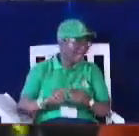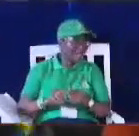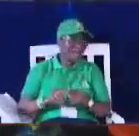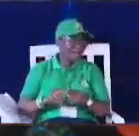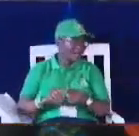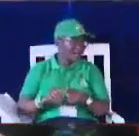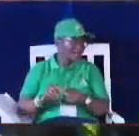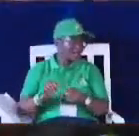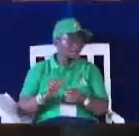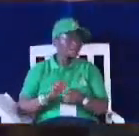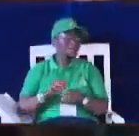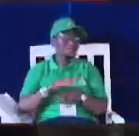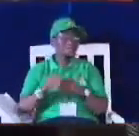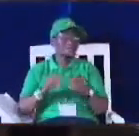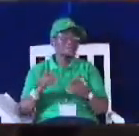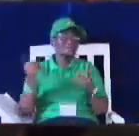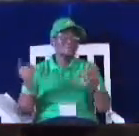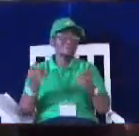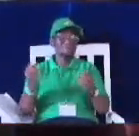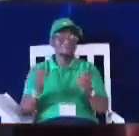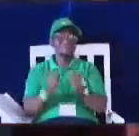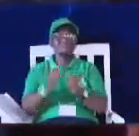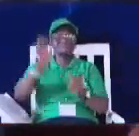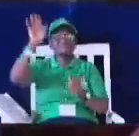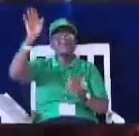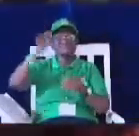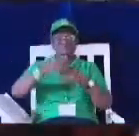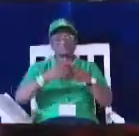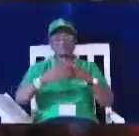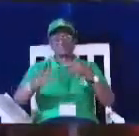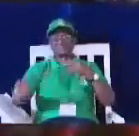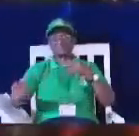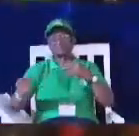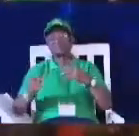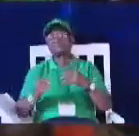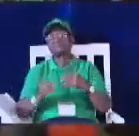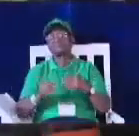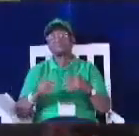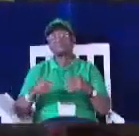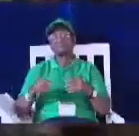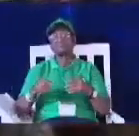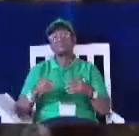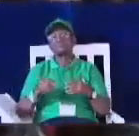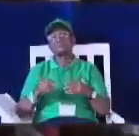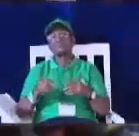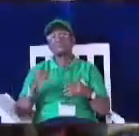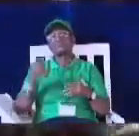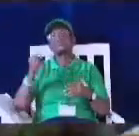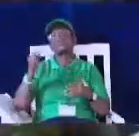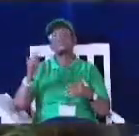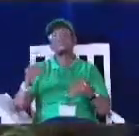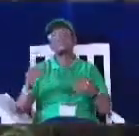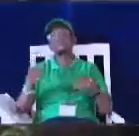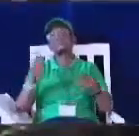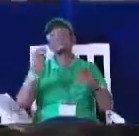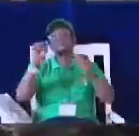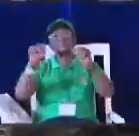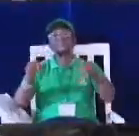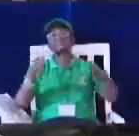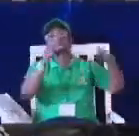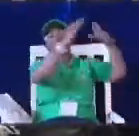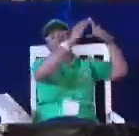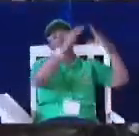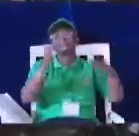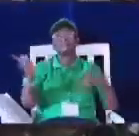your sins with his blood, so that nothing will stand between you and the healing power